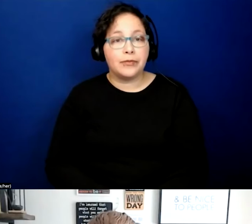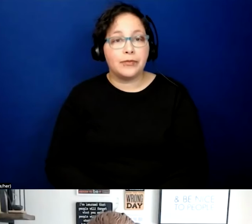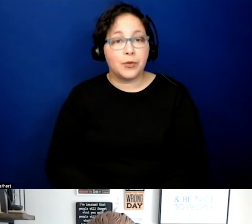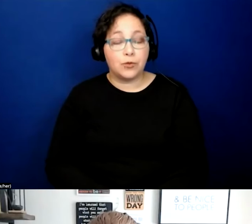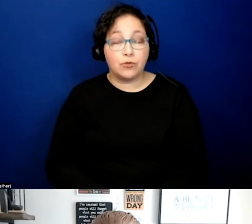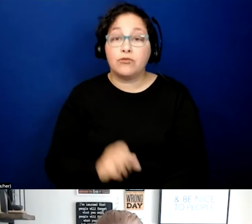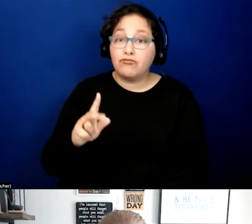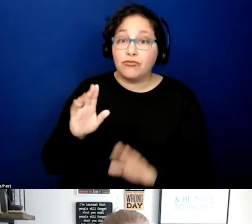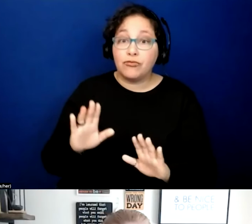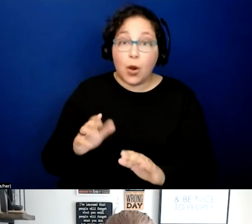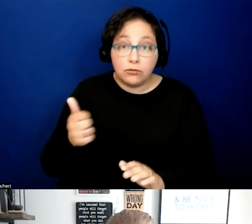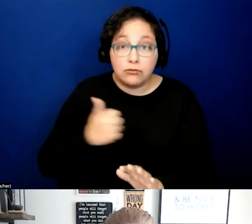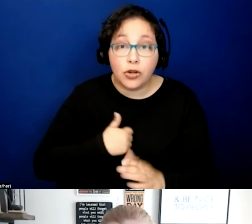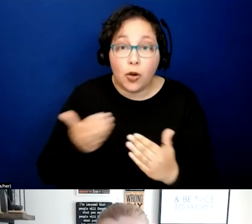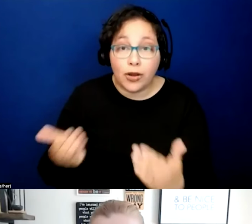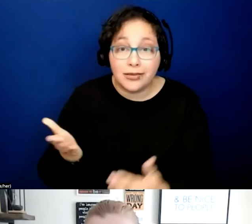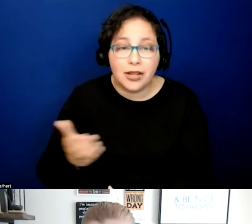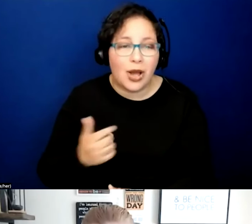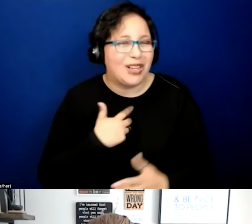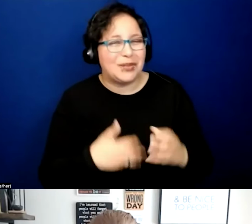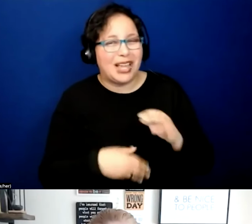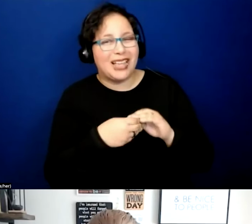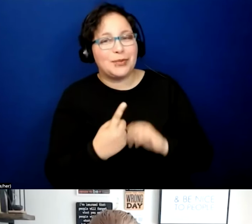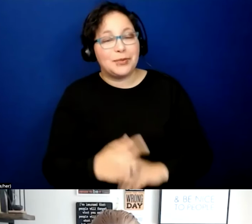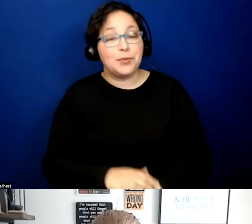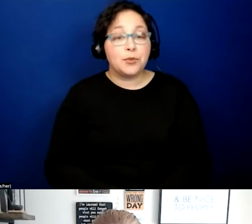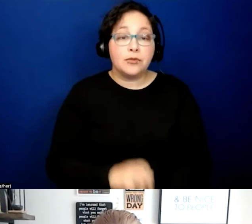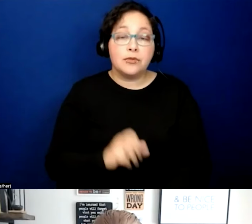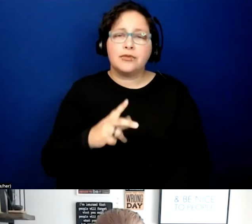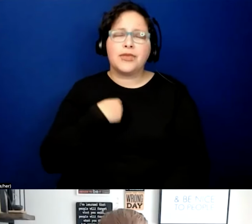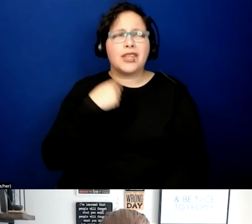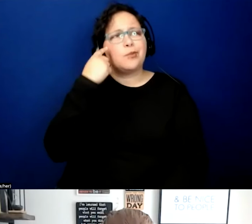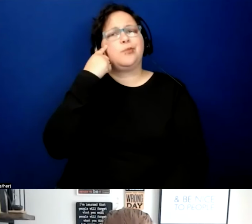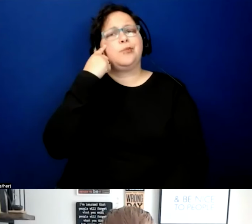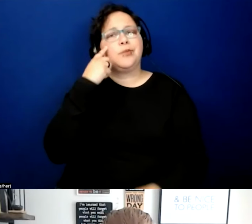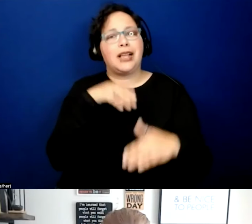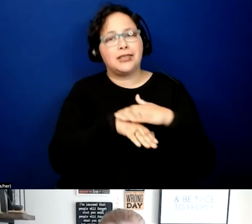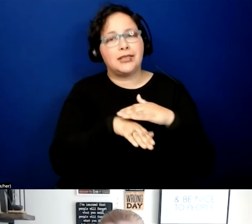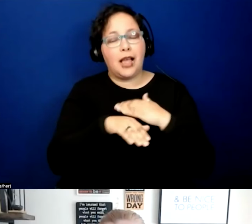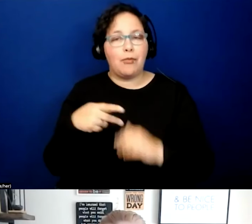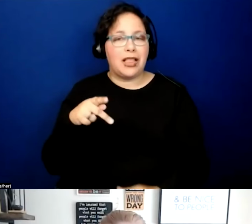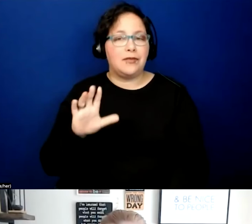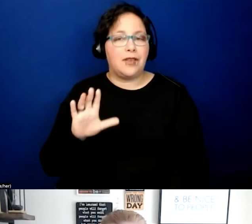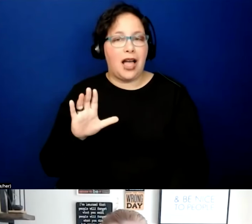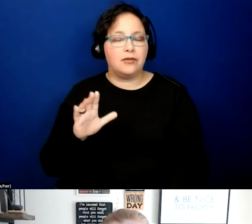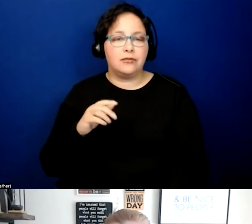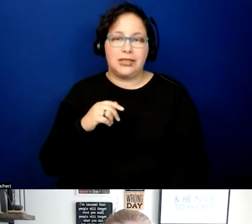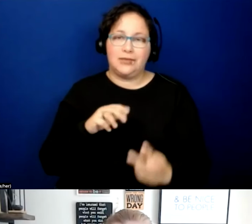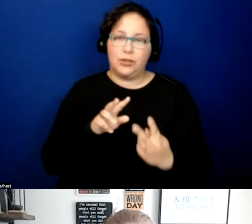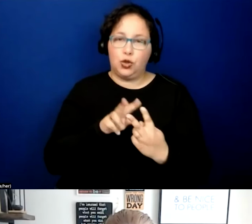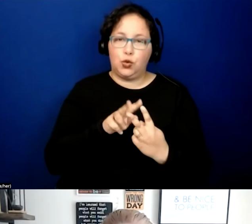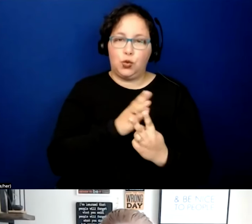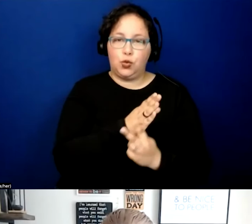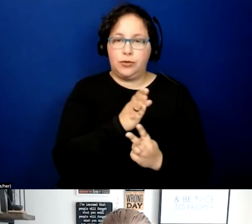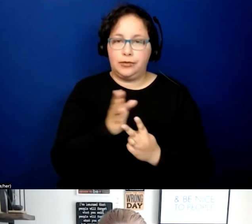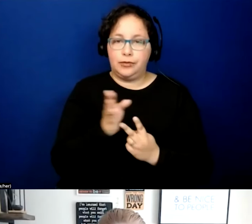Great, thank you. Sorry, Luis, go ahead. Add something that when I think about accessibility in P5, I think that there's like these two sides, right? How do